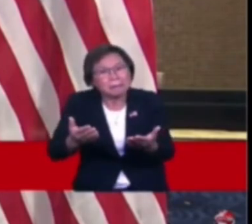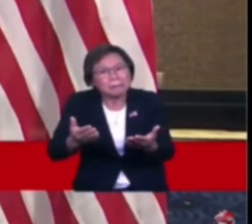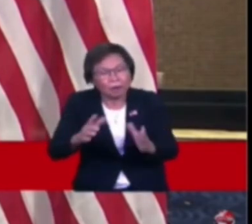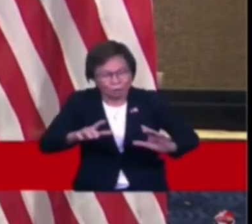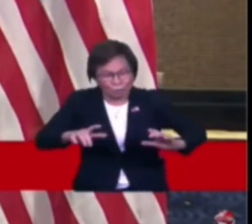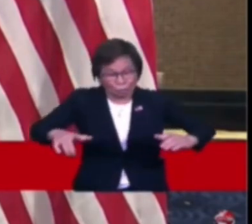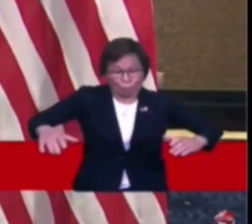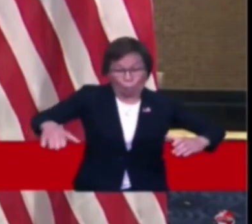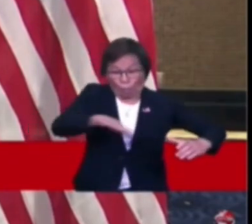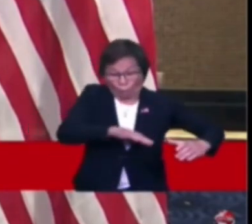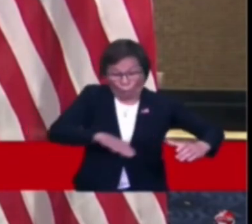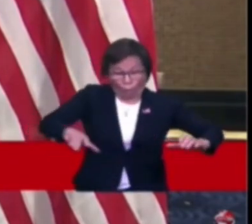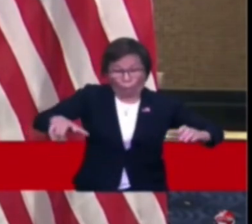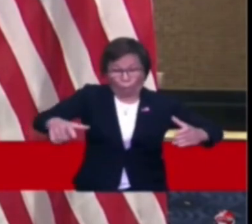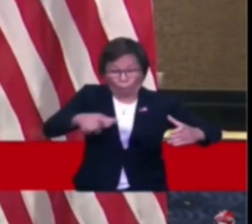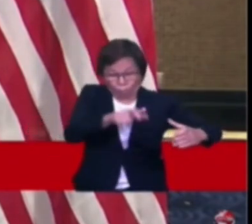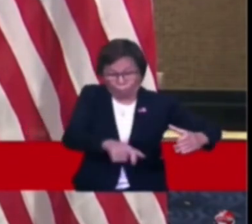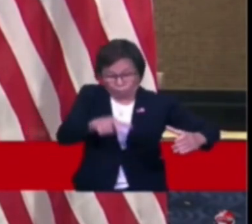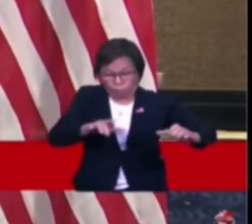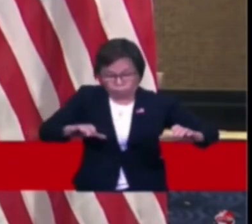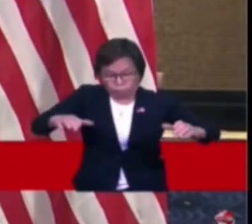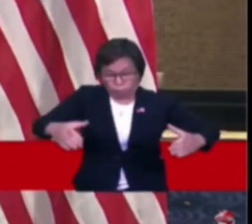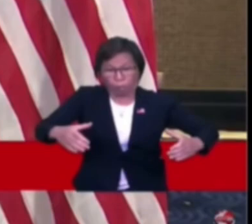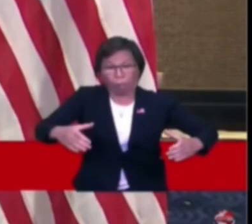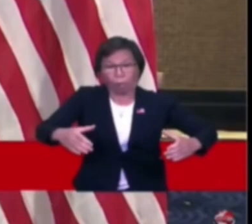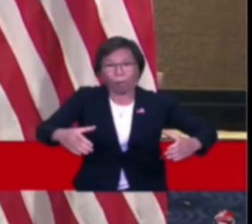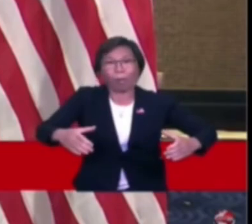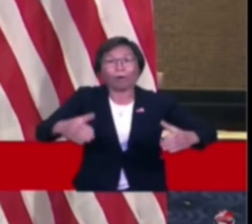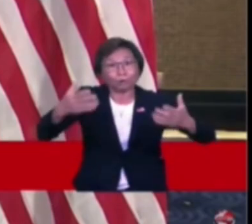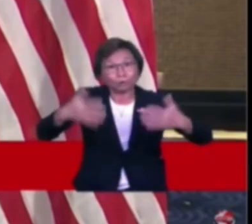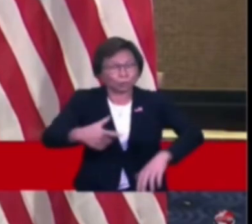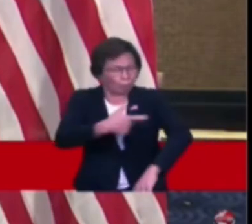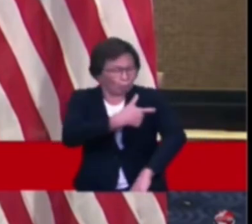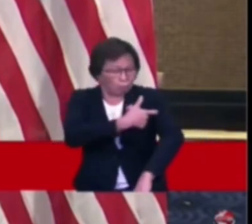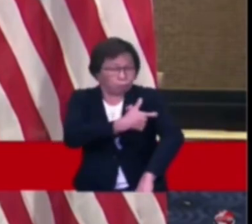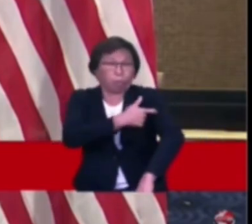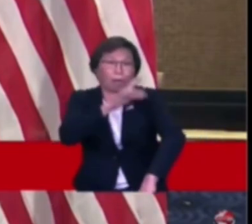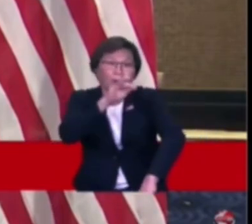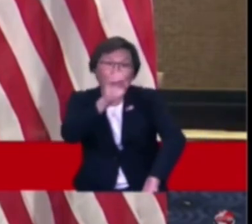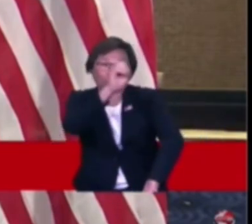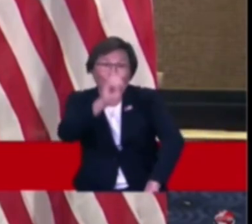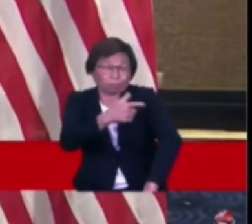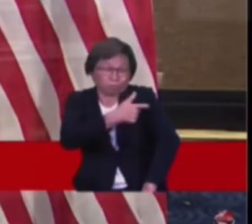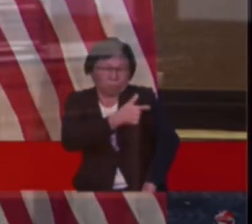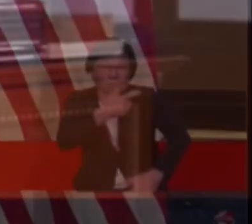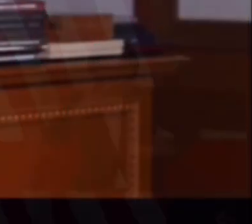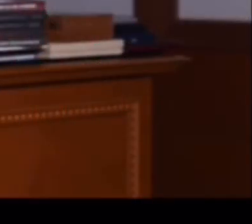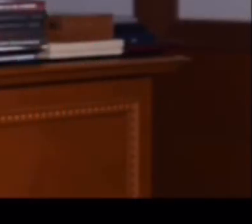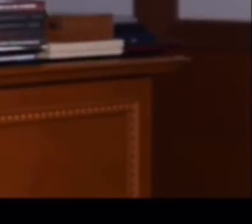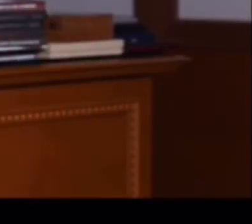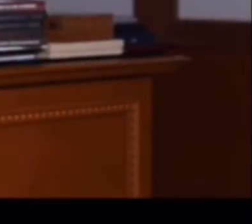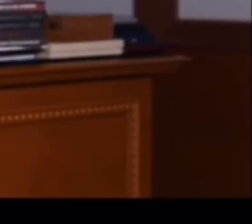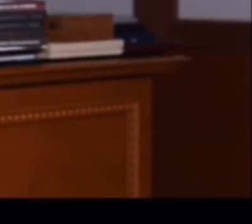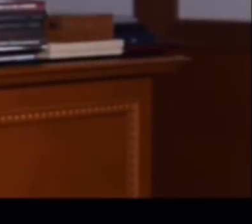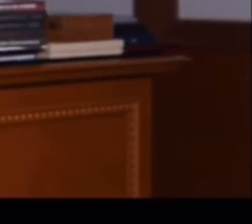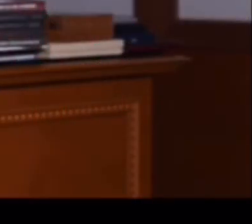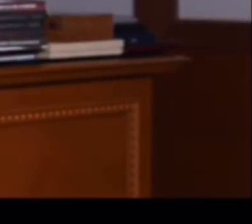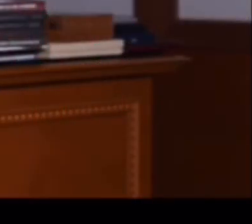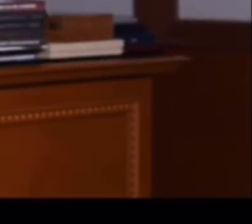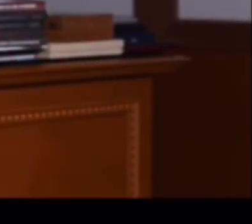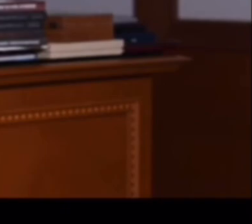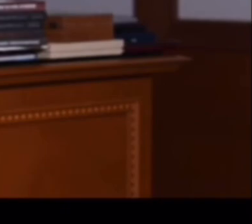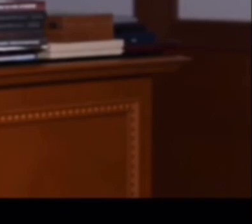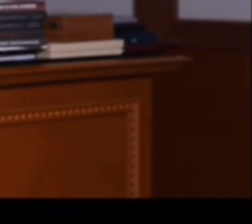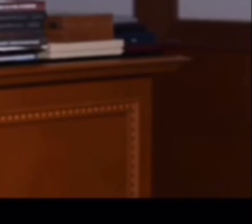lack of customer, multiple sectors of the economy are closed, including tourism, manufacturing,